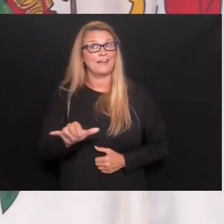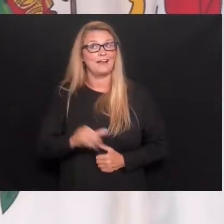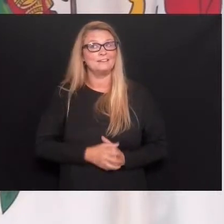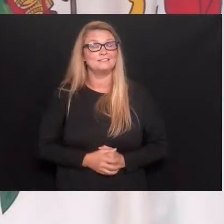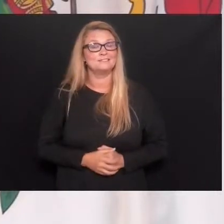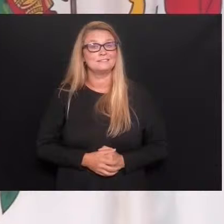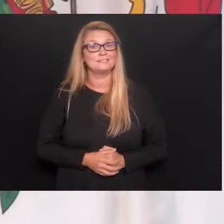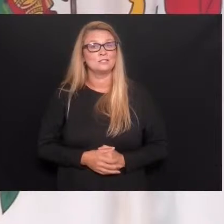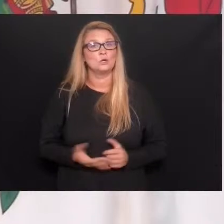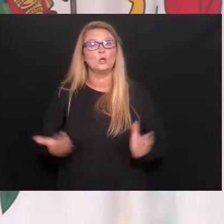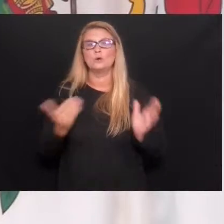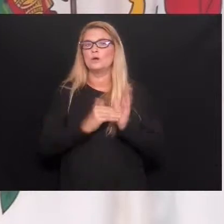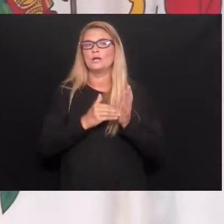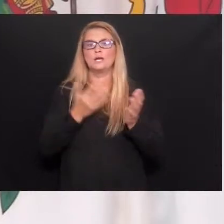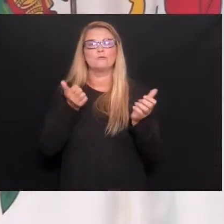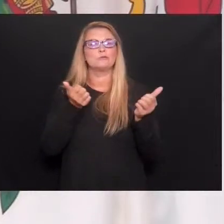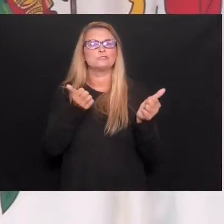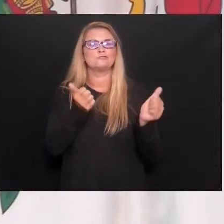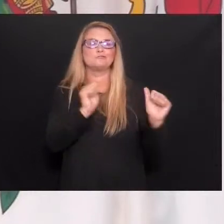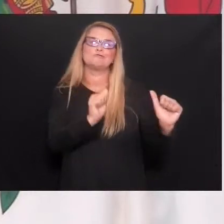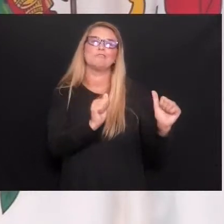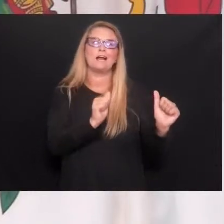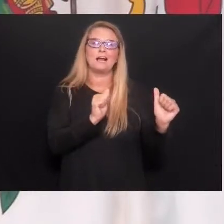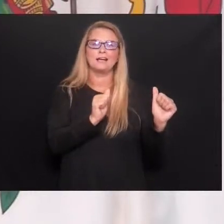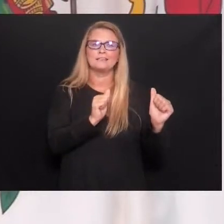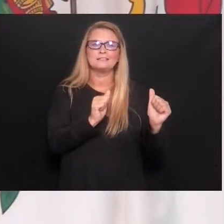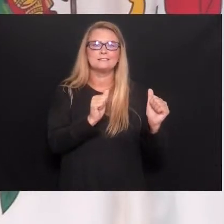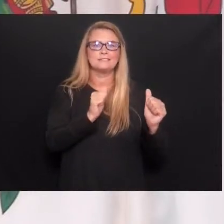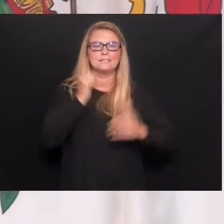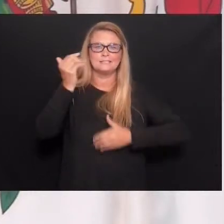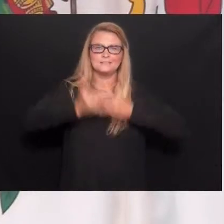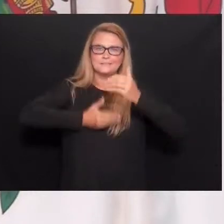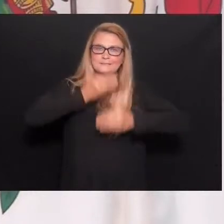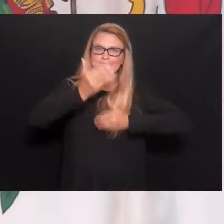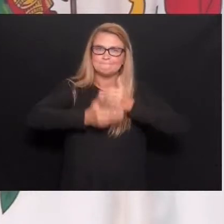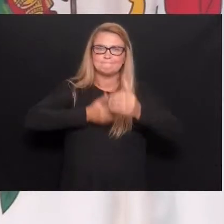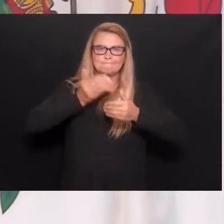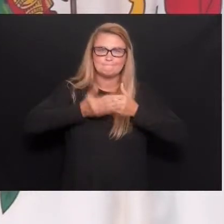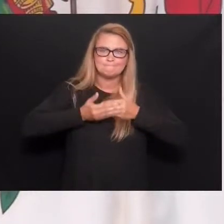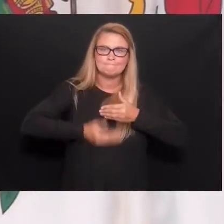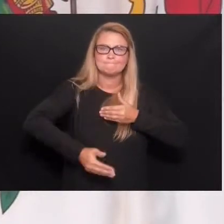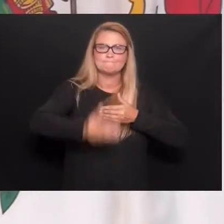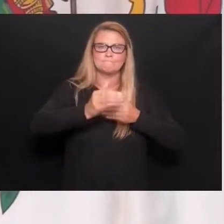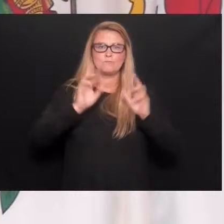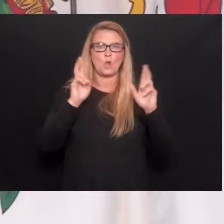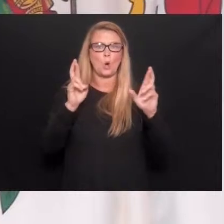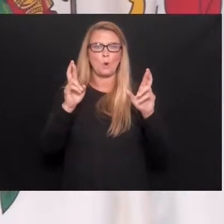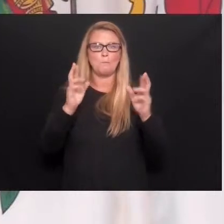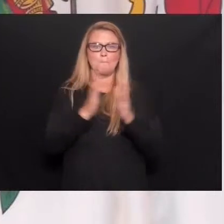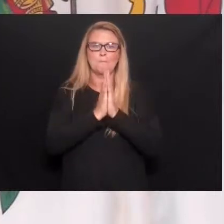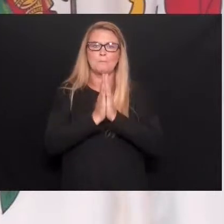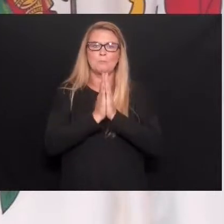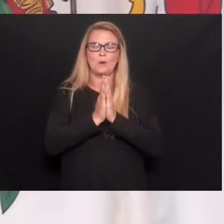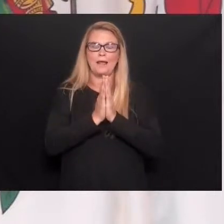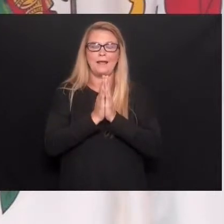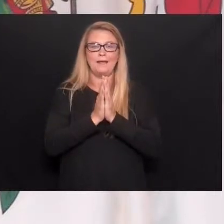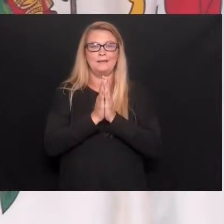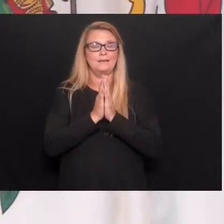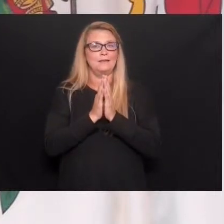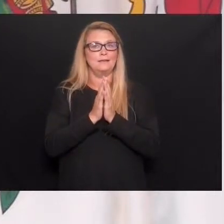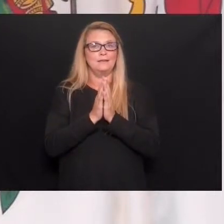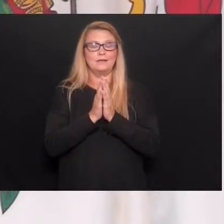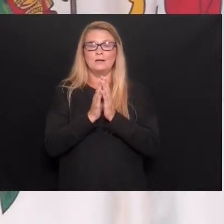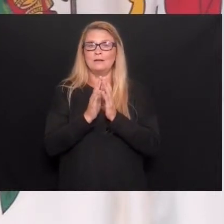we're just trying to skate this razor blade and hoping and praying like crazy that really, at the end of the day,